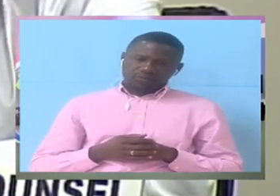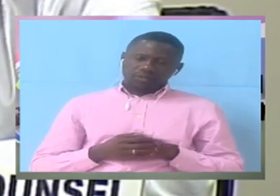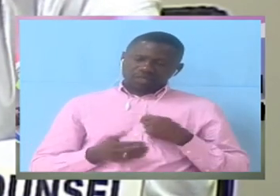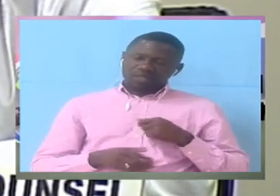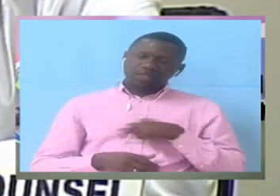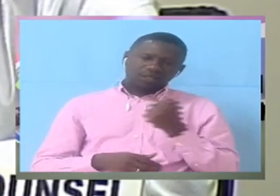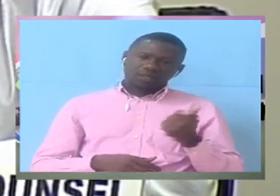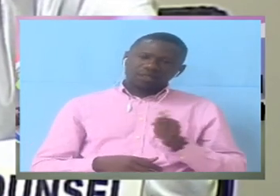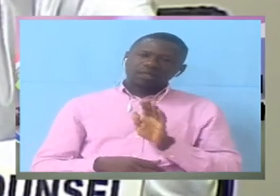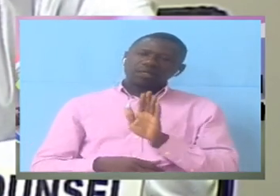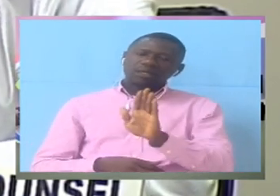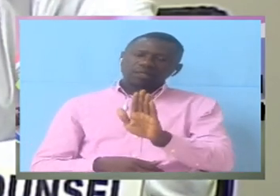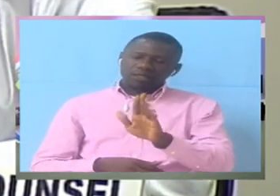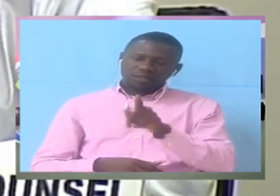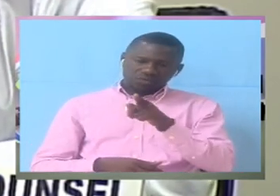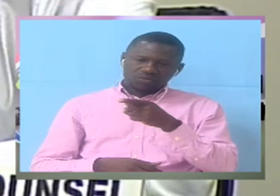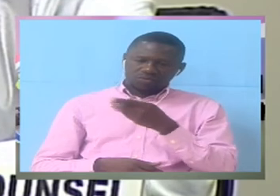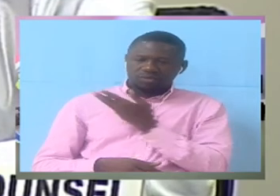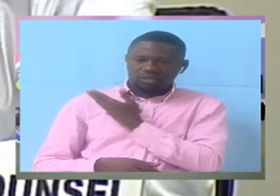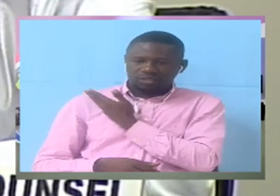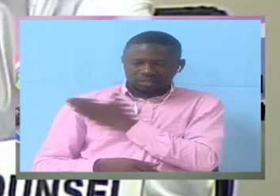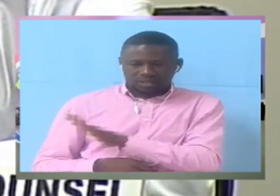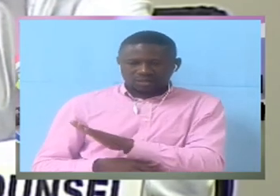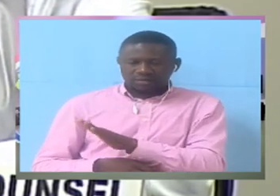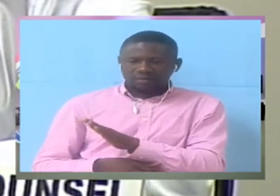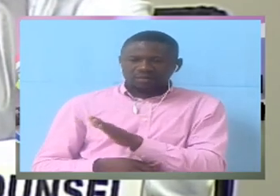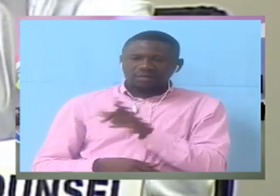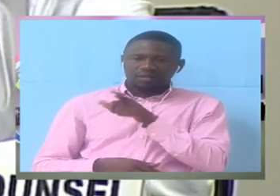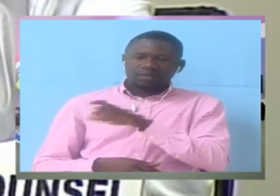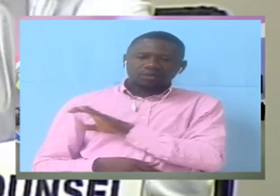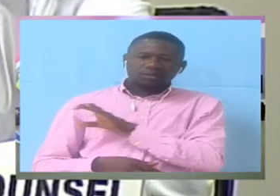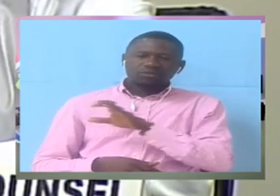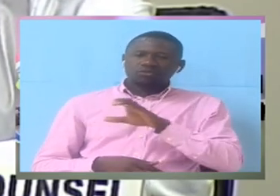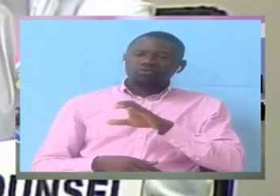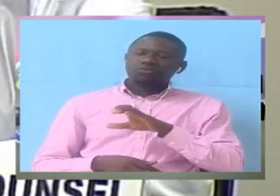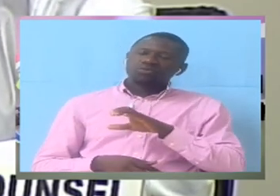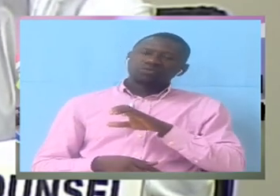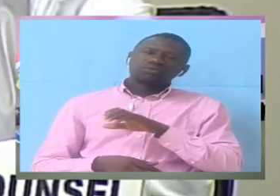later you left his company, correct?